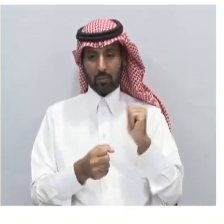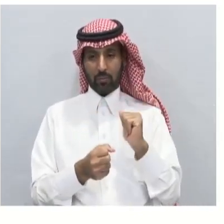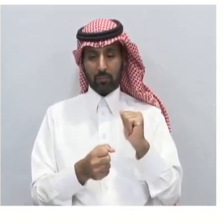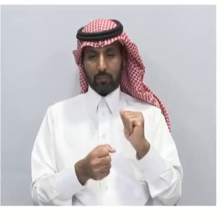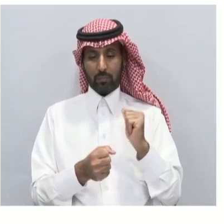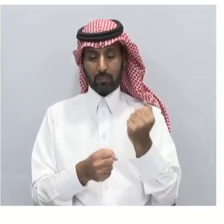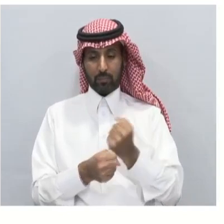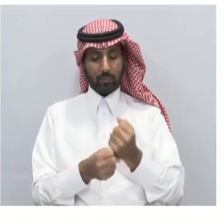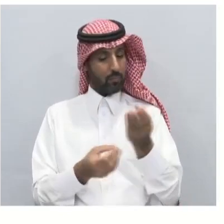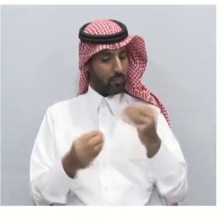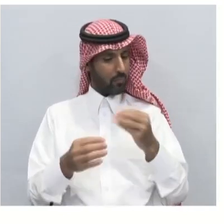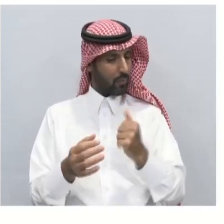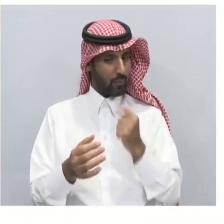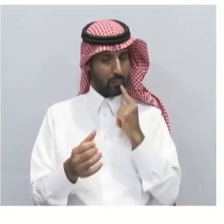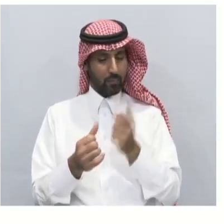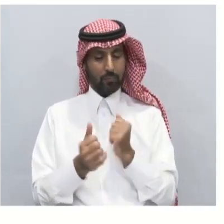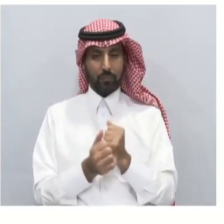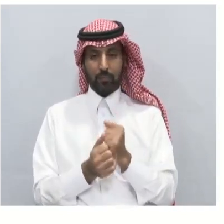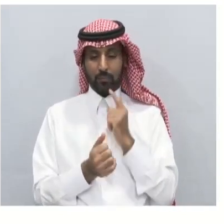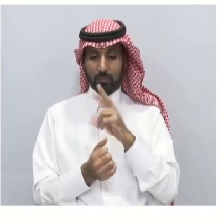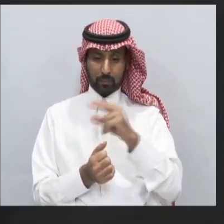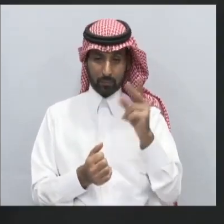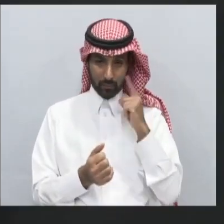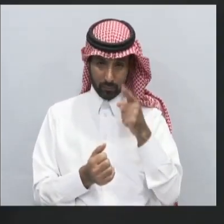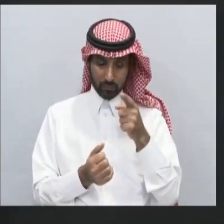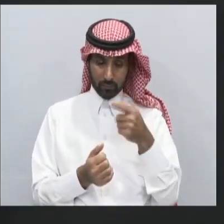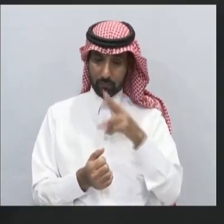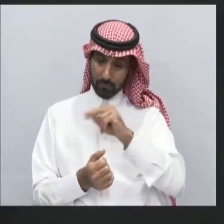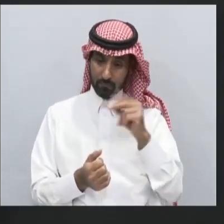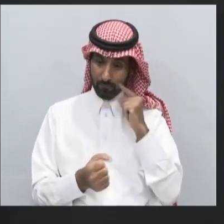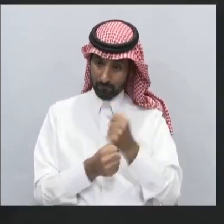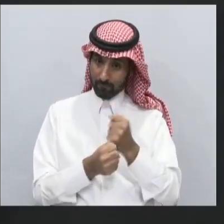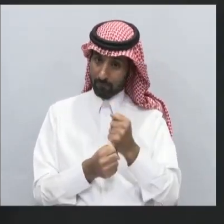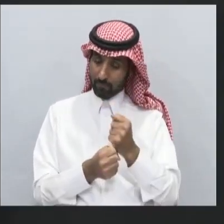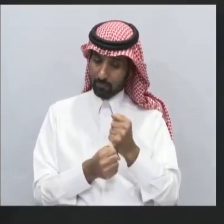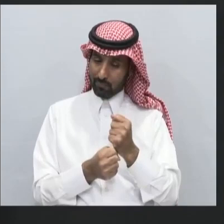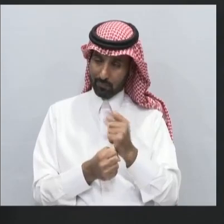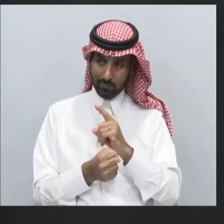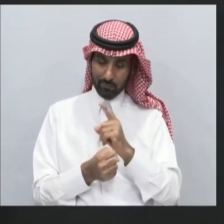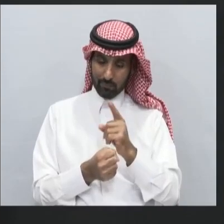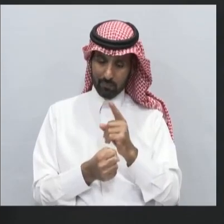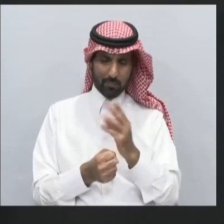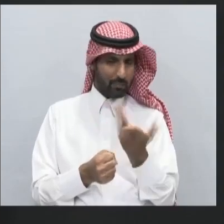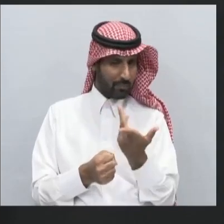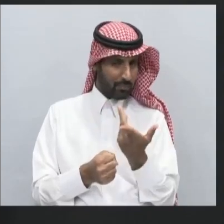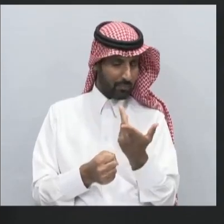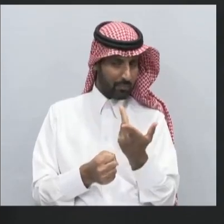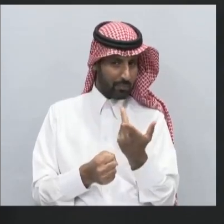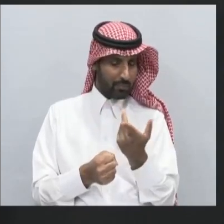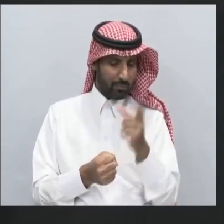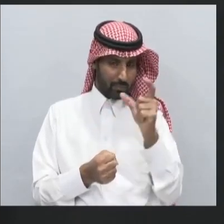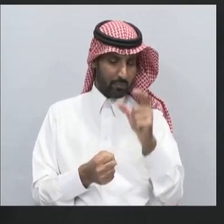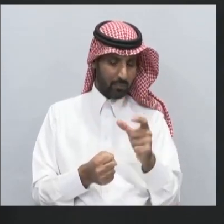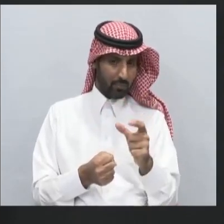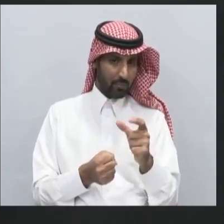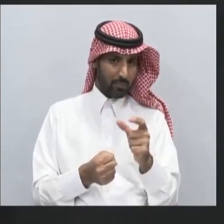infinitives. So here, the gerunds and infinitives, do we treat them as verbs? How do they work in the